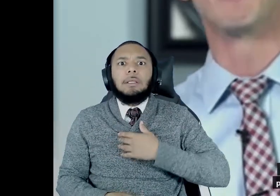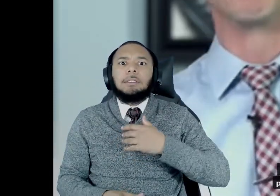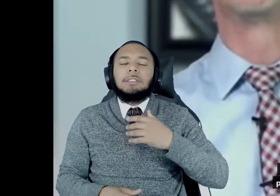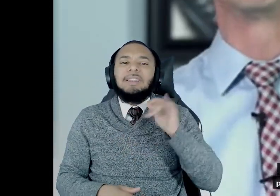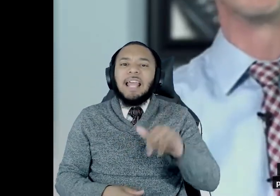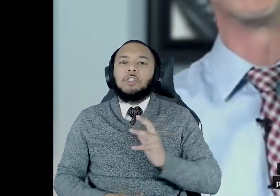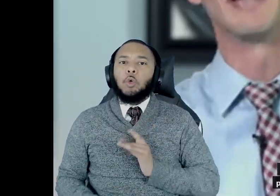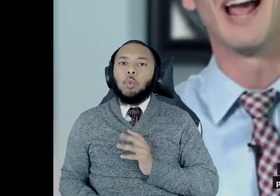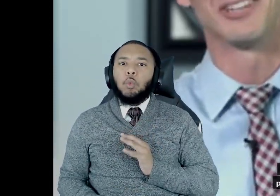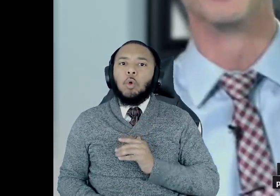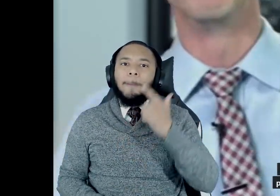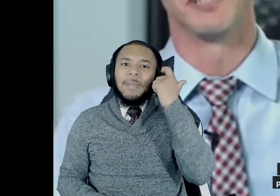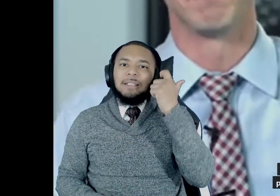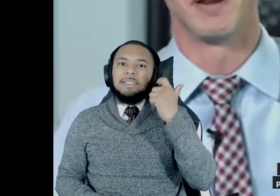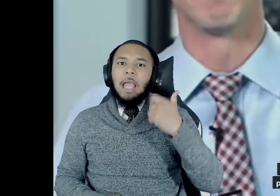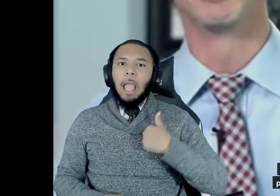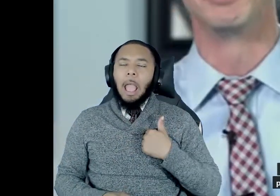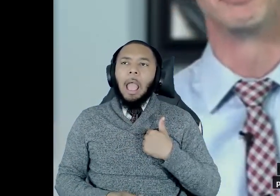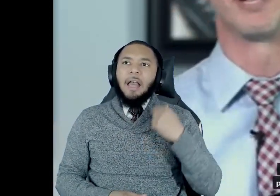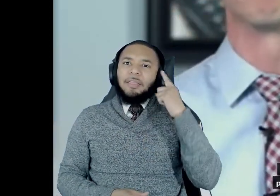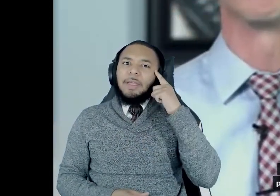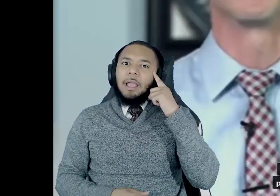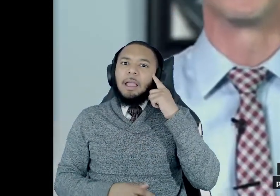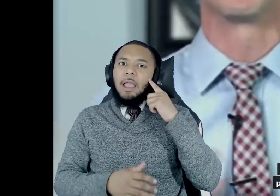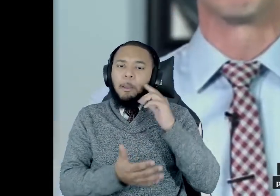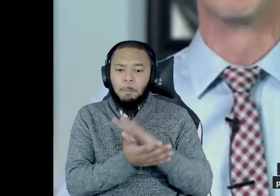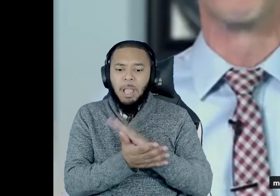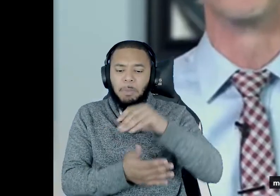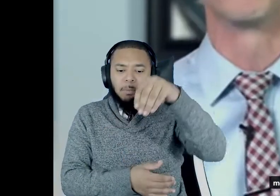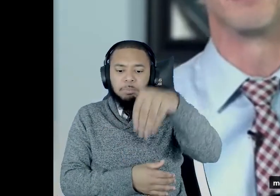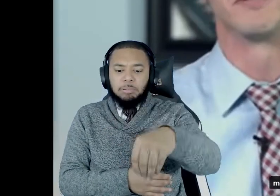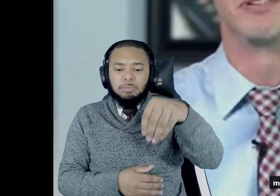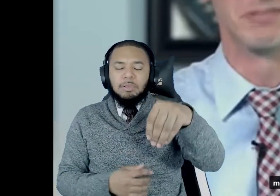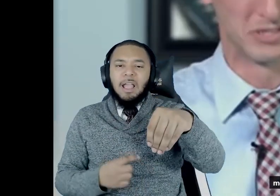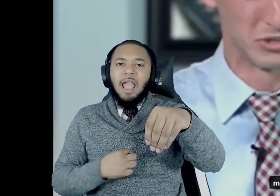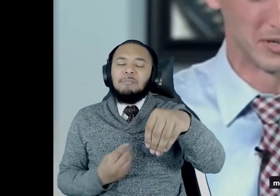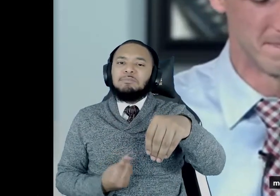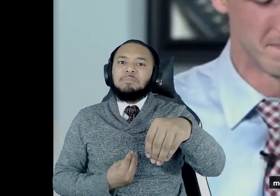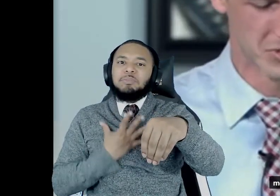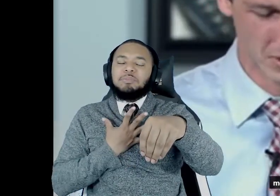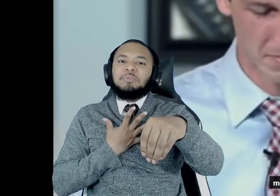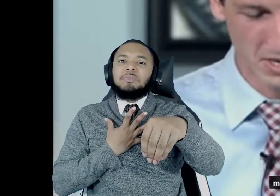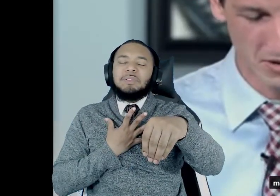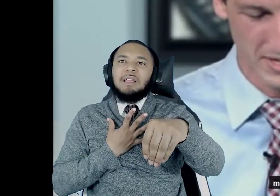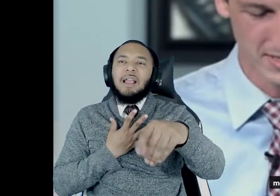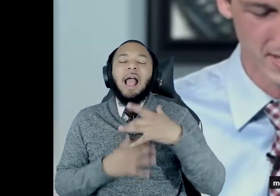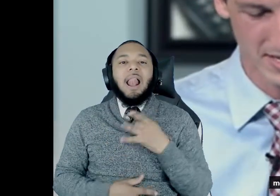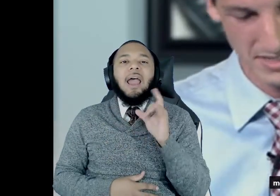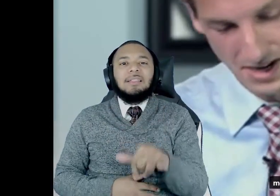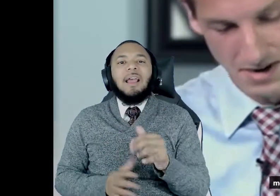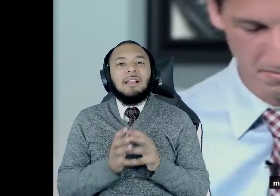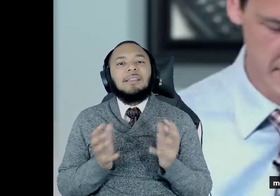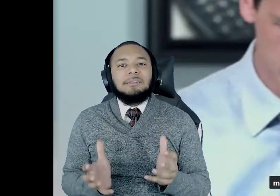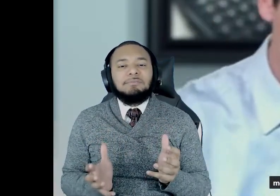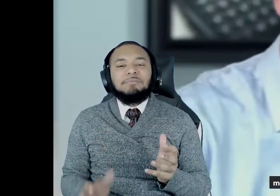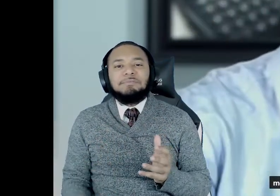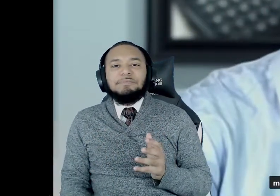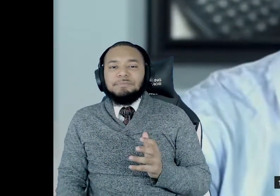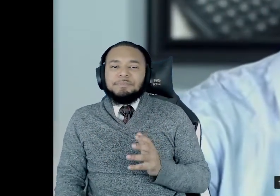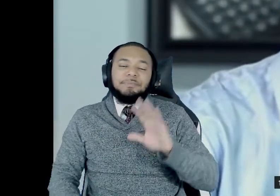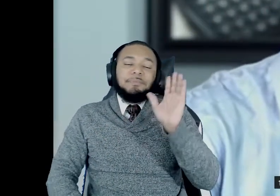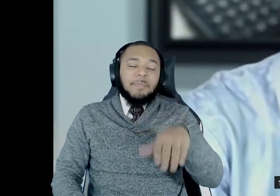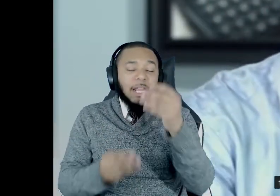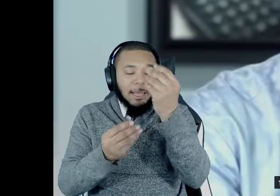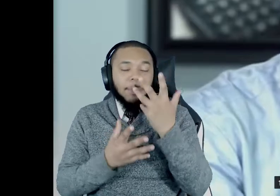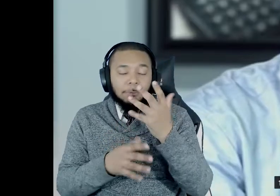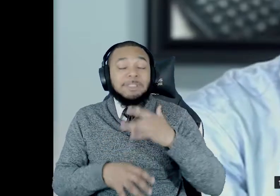something about using like an actual piece of paper to do time cards that just really fills my spirit with joy. So let me know if that's the case. But typically